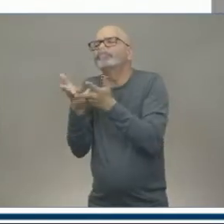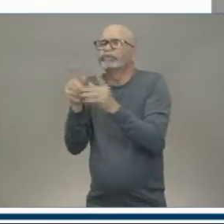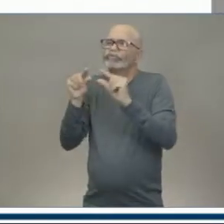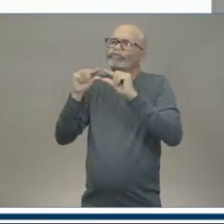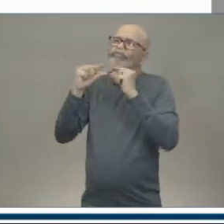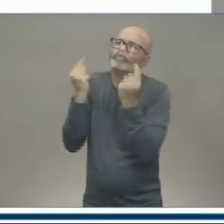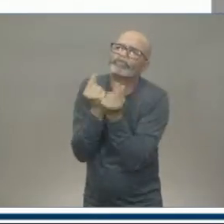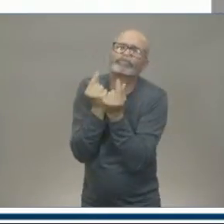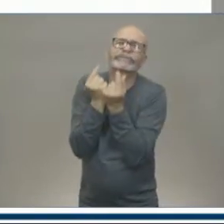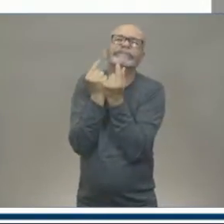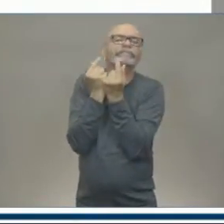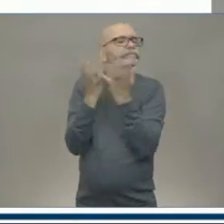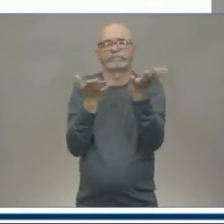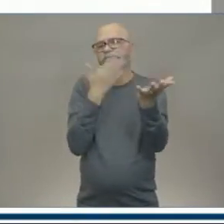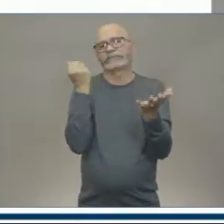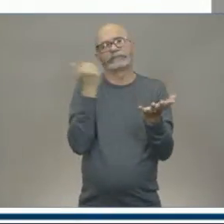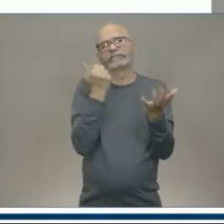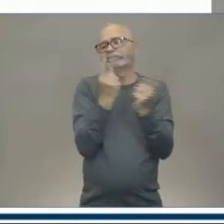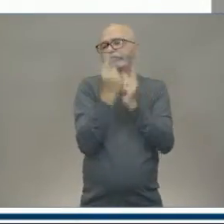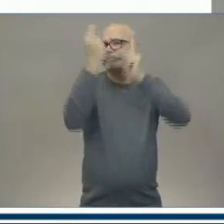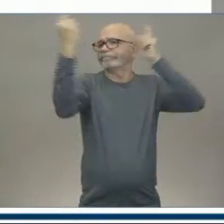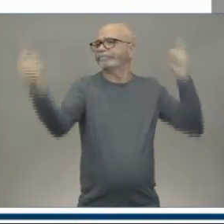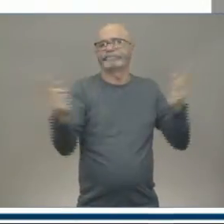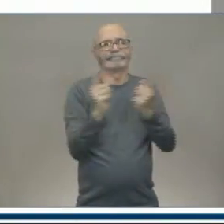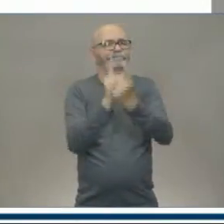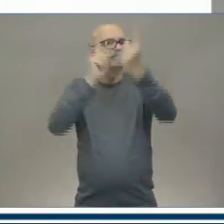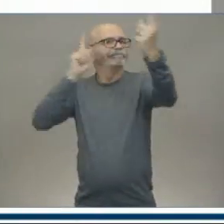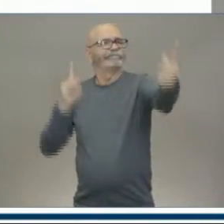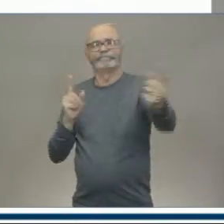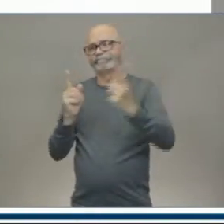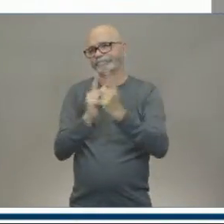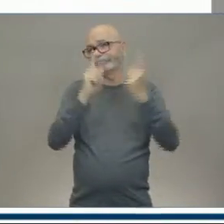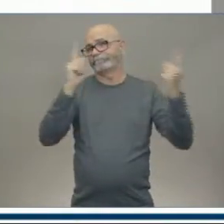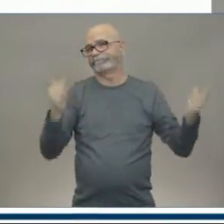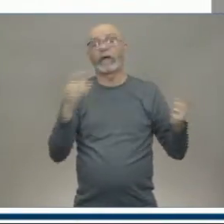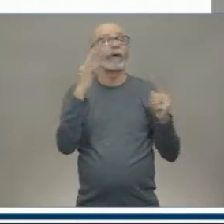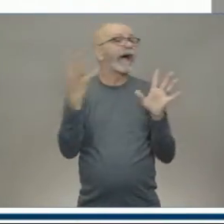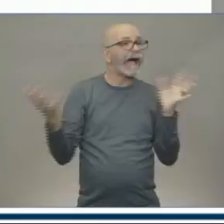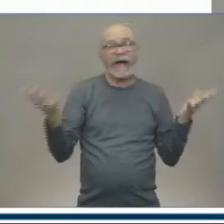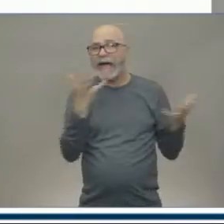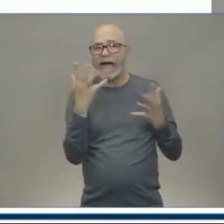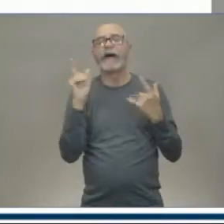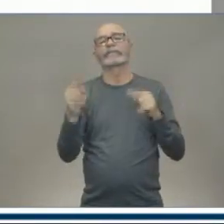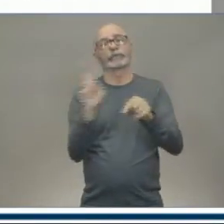it's doing it virtually. But bringing groups of seniors together in the community in HRM is